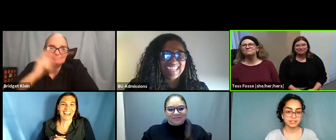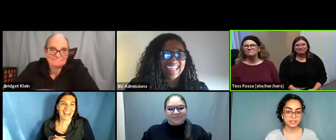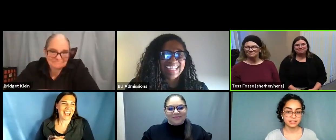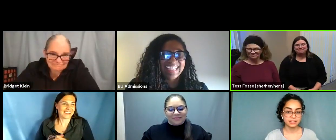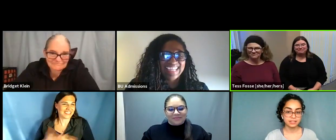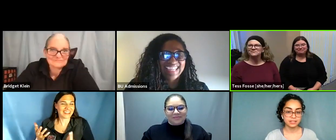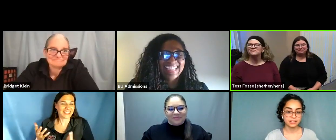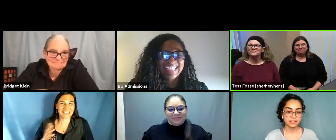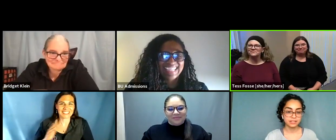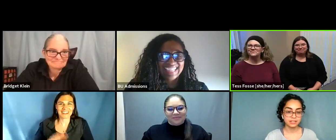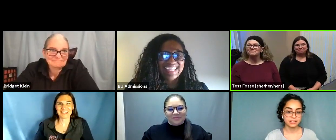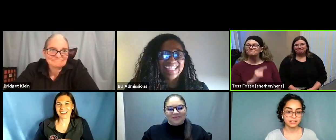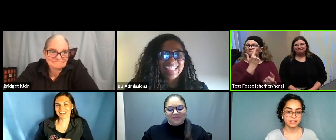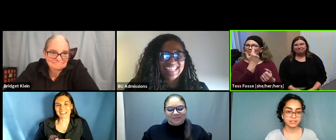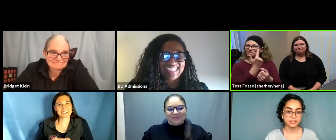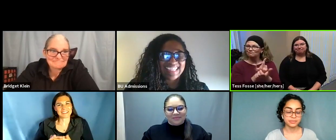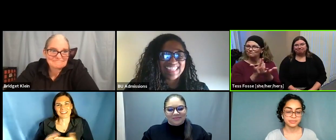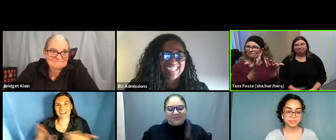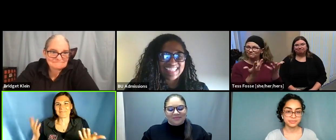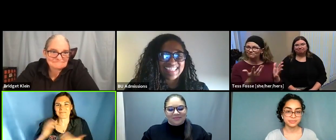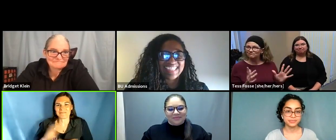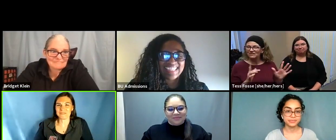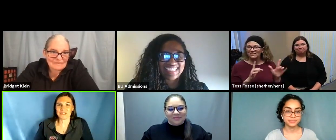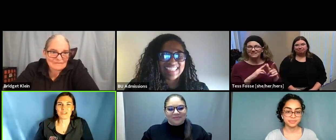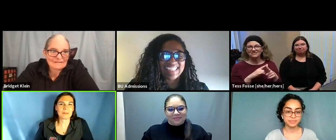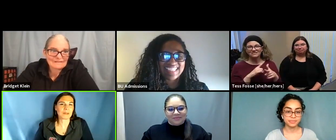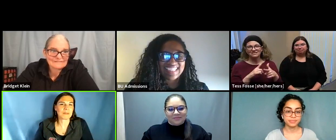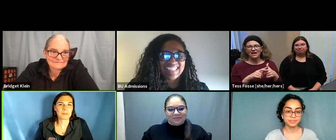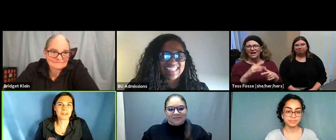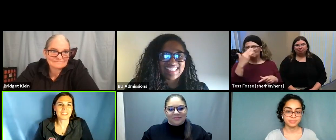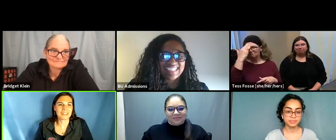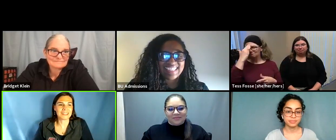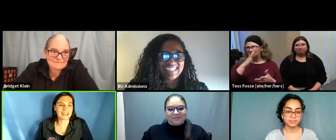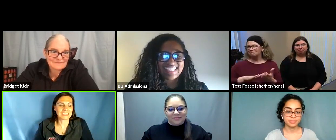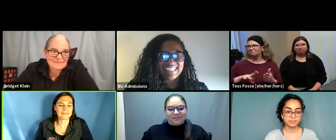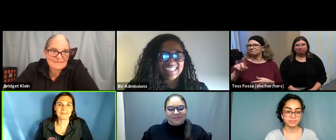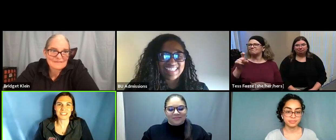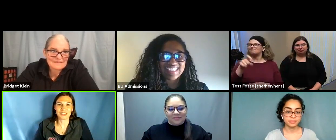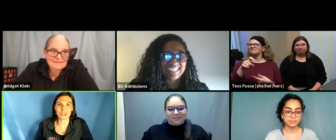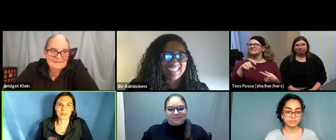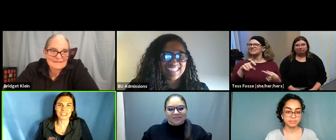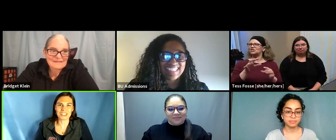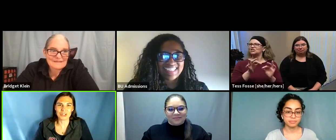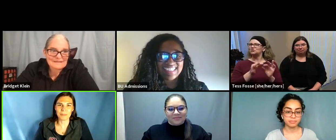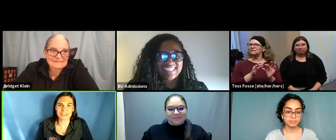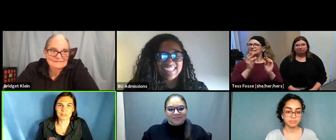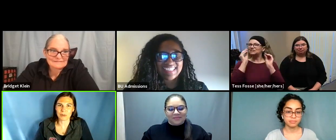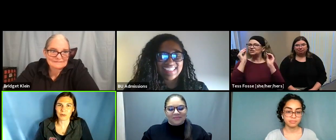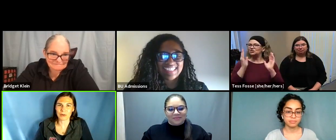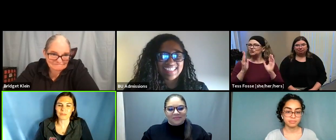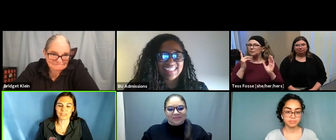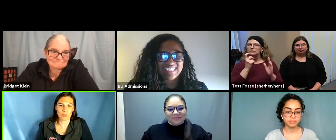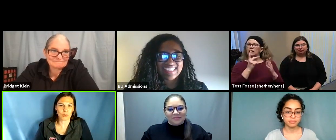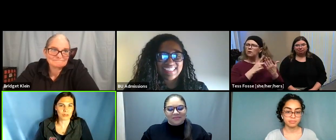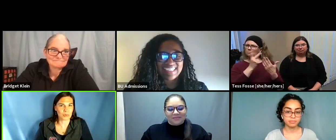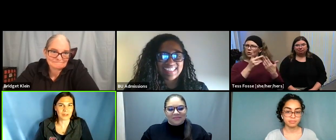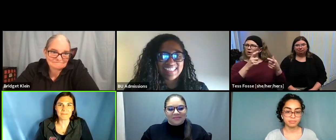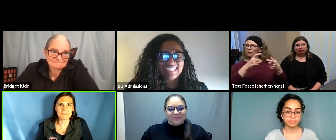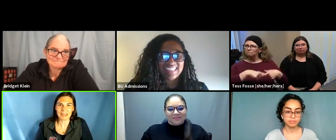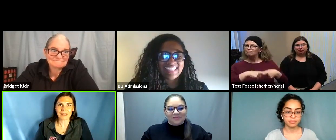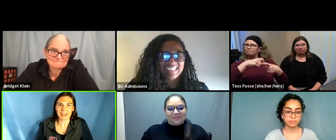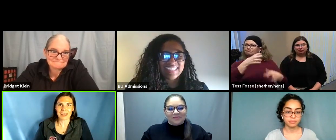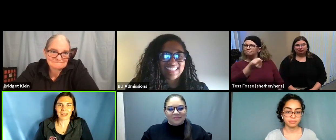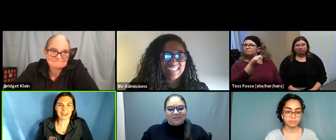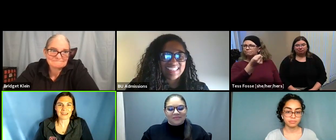Then after I graduated, I knew that Bloomsburg needed an interpreting teacher because the program was in